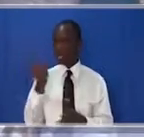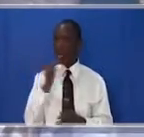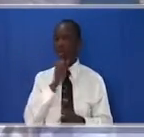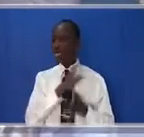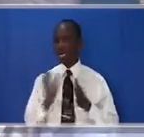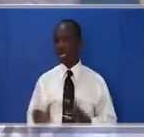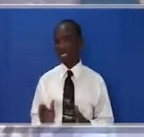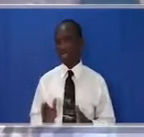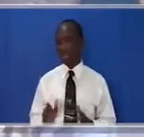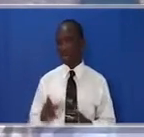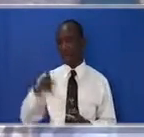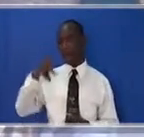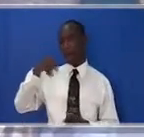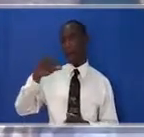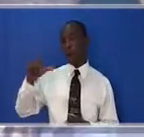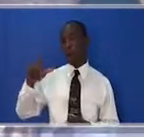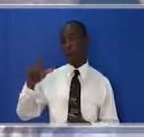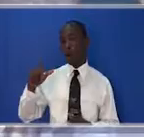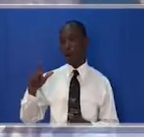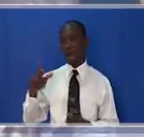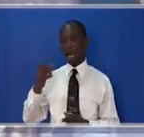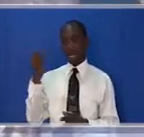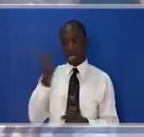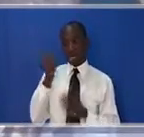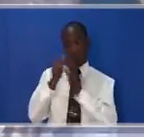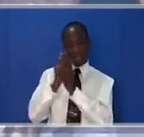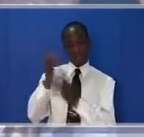Paul ye bo na esu. Ewo Acts chapter